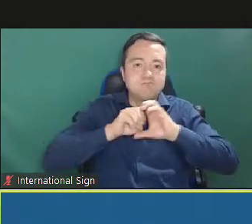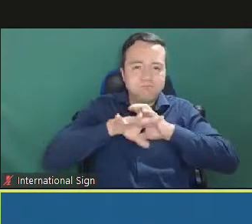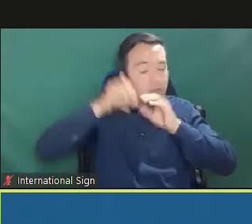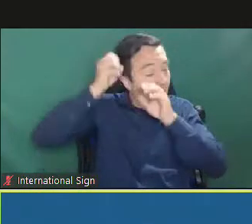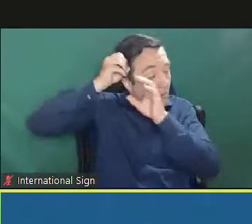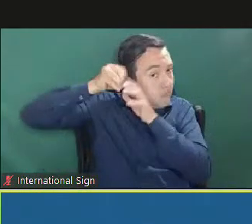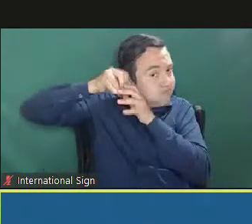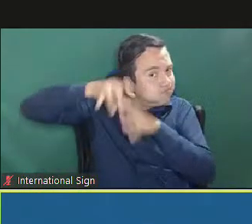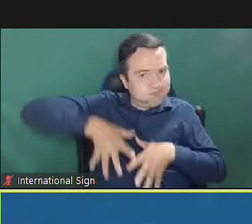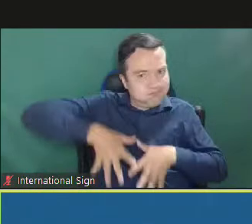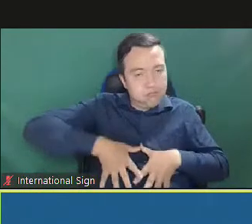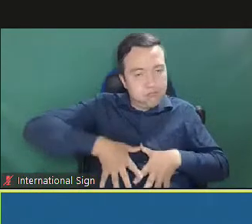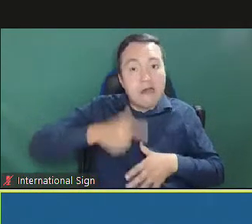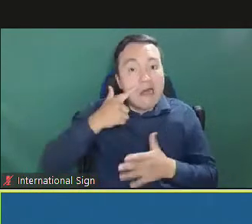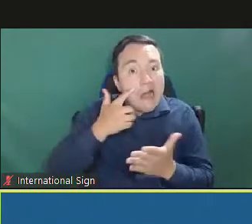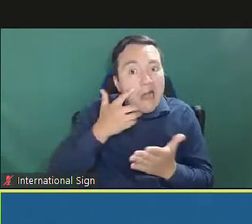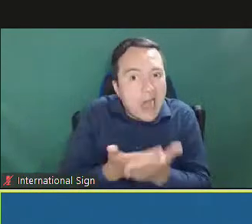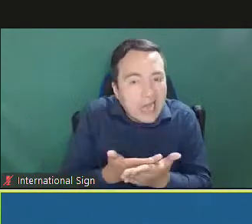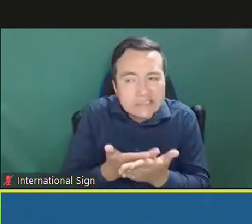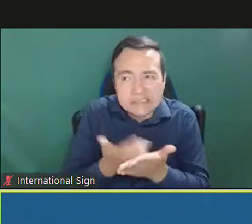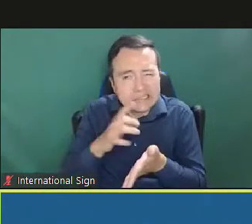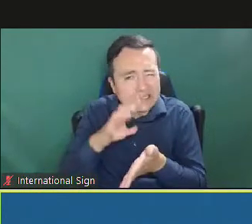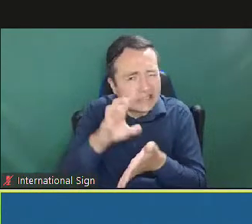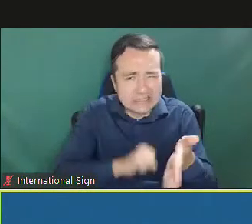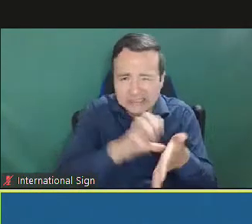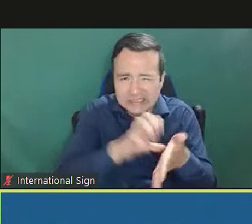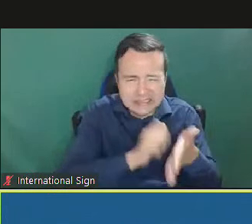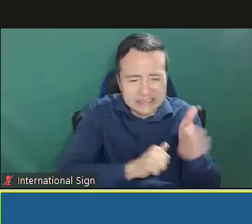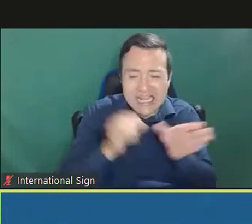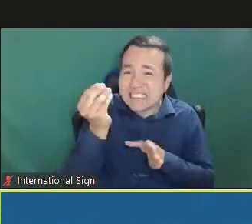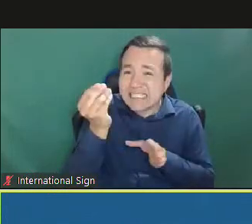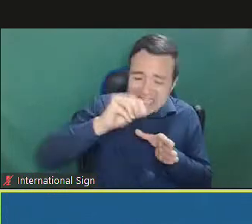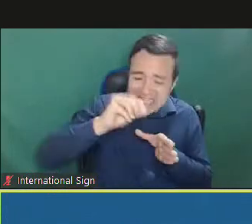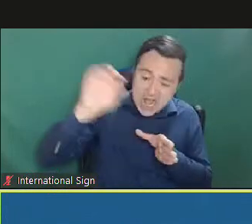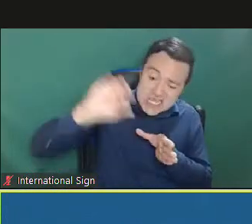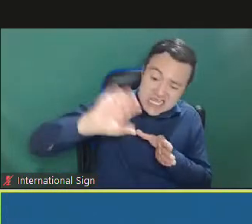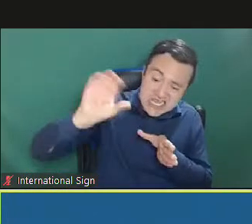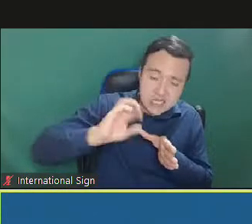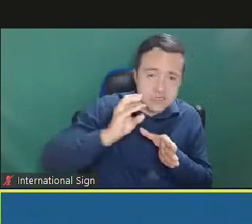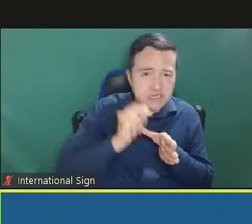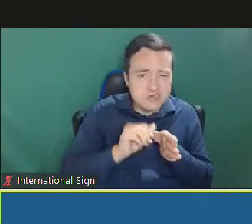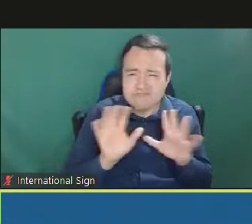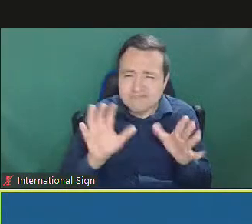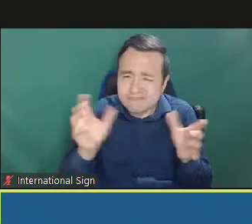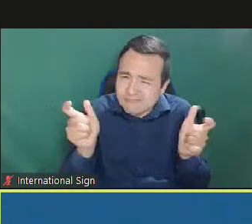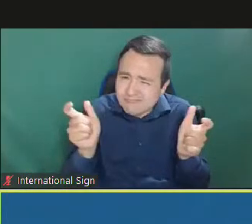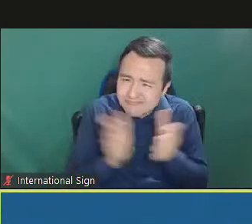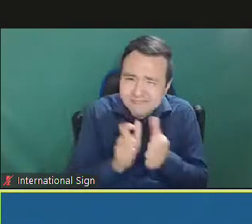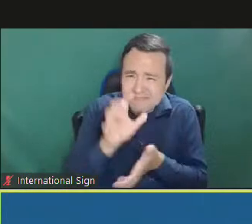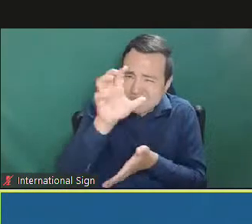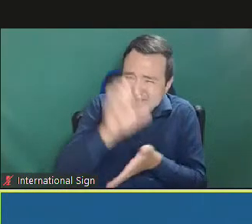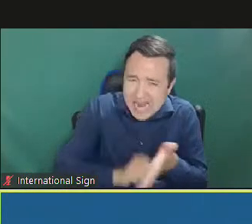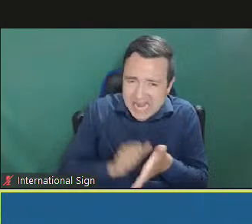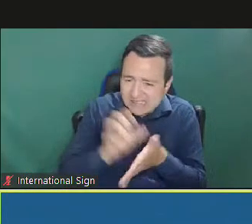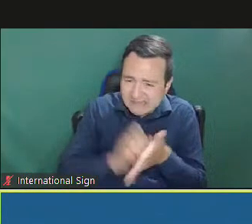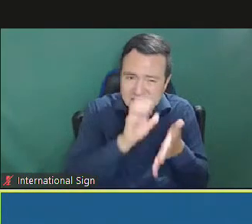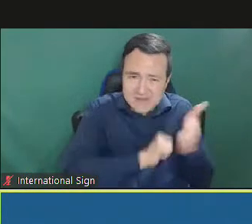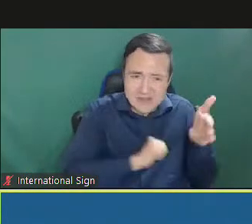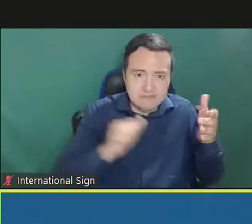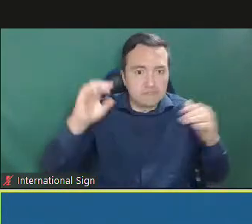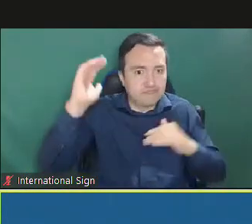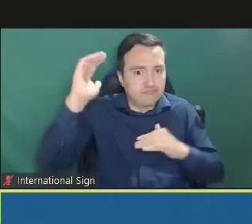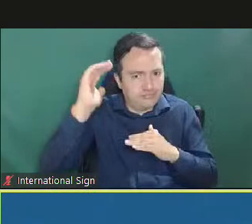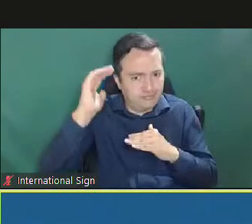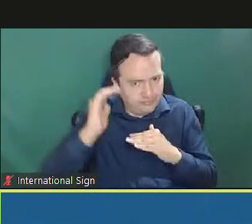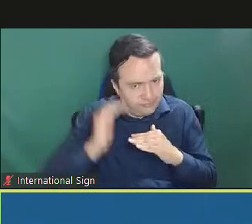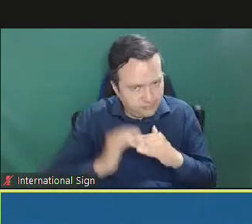Salt Reduction, which is intended to monitor progress on the so-called best buys, which are interventions that include the reduction of